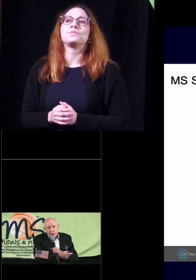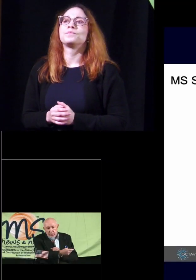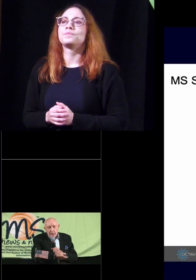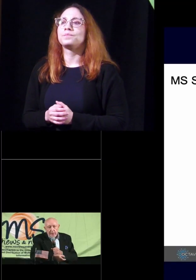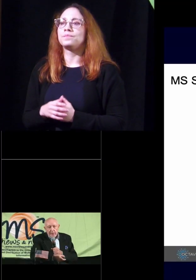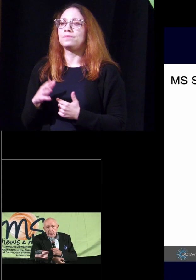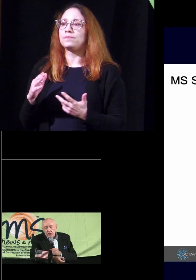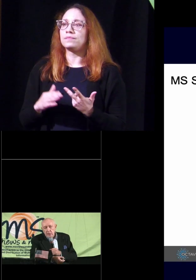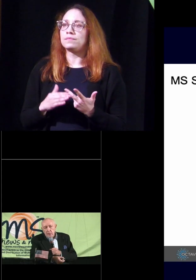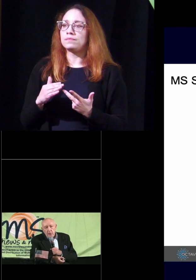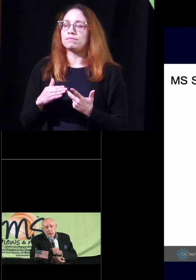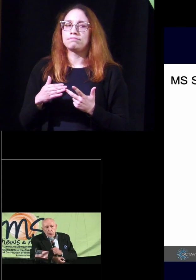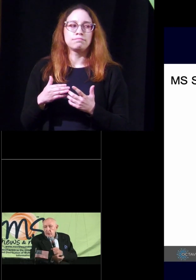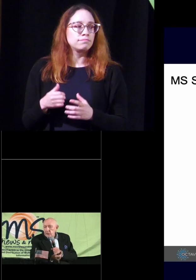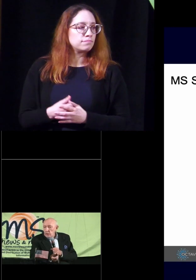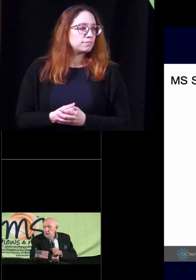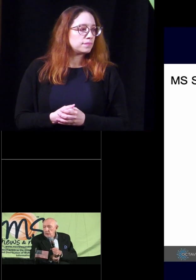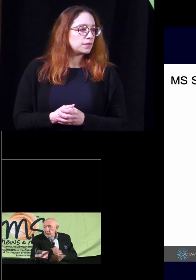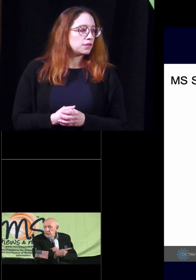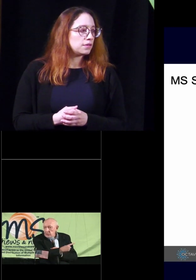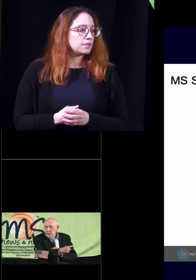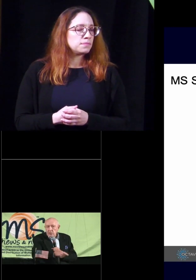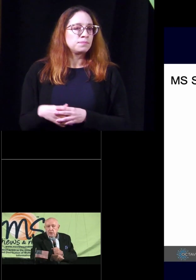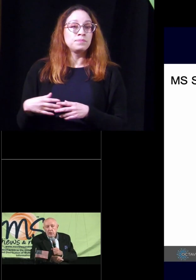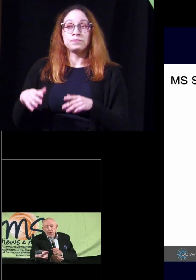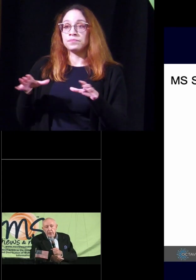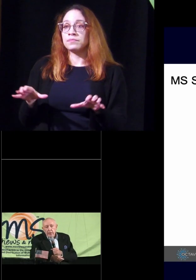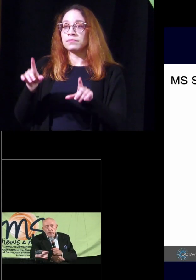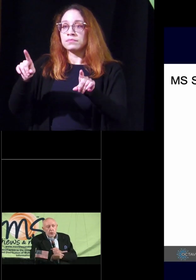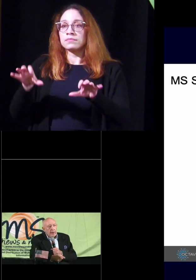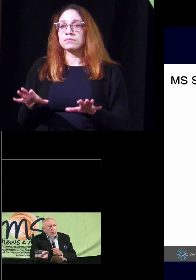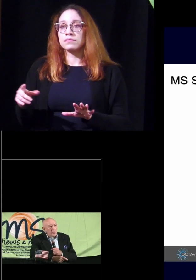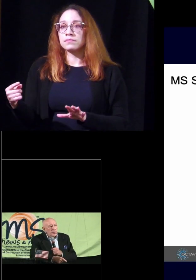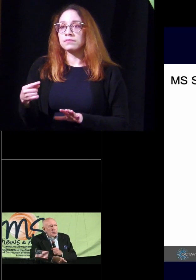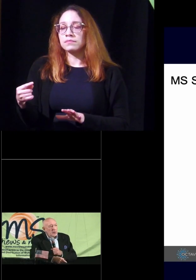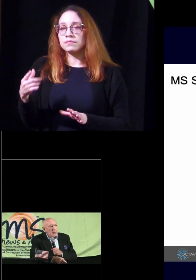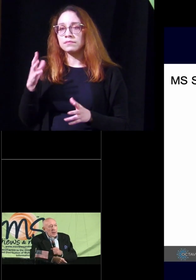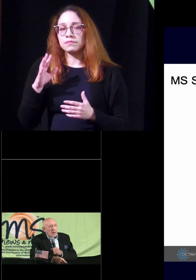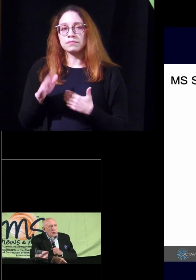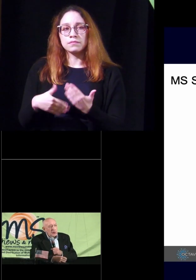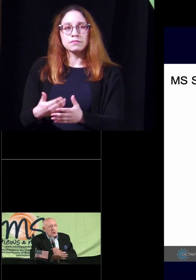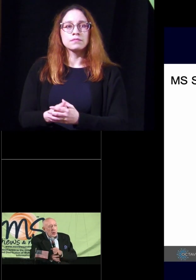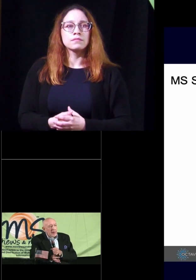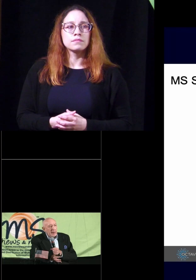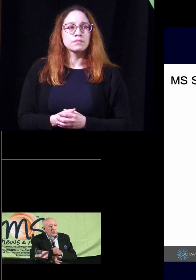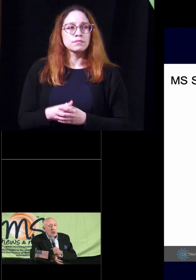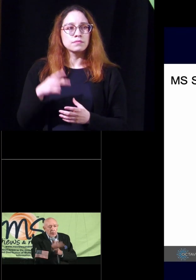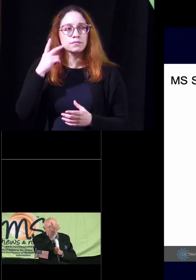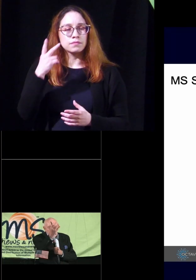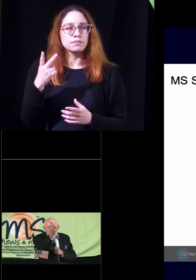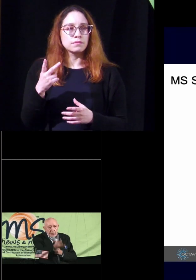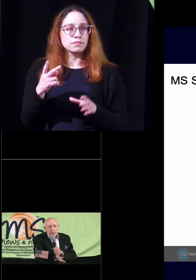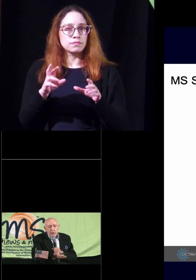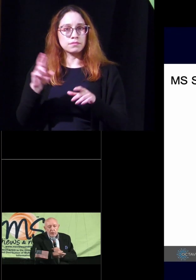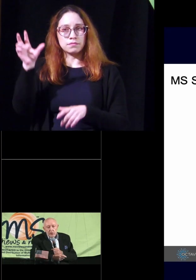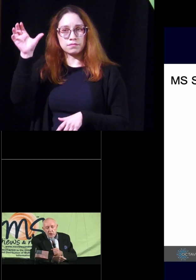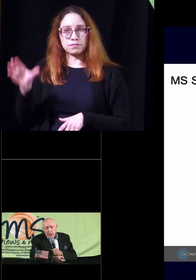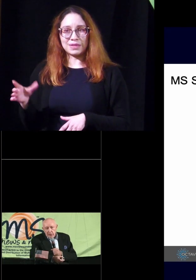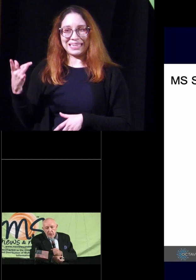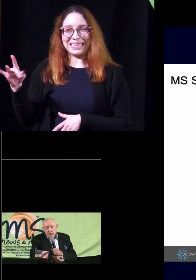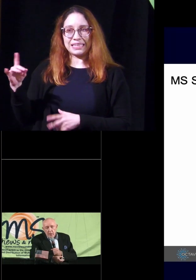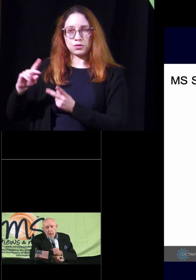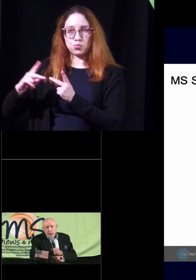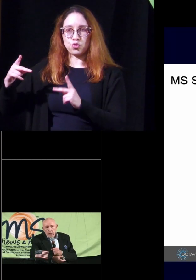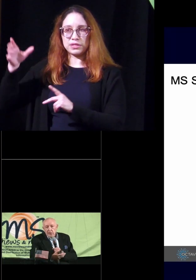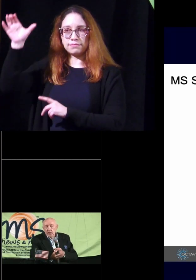And then you get a printout like this. So every time we do your test, this is the result that comes, and we go over it. And you'll see on the right-hand side, there are 18 proteins